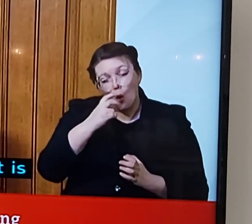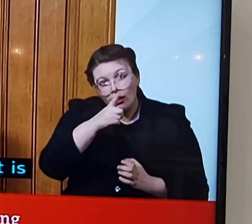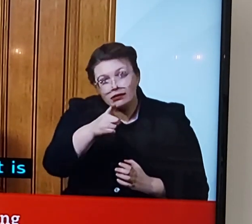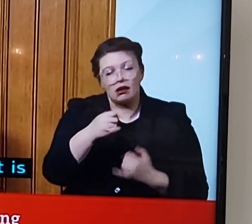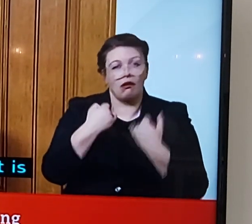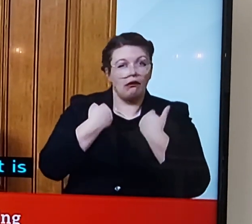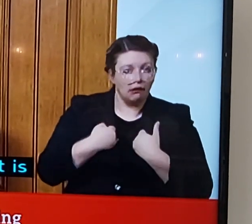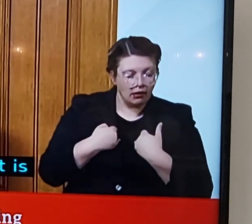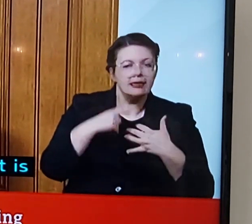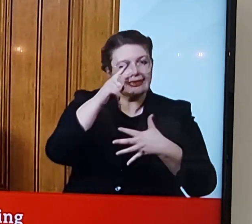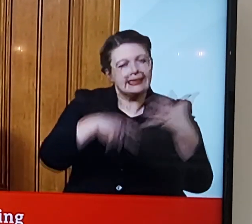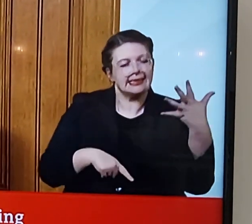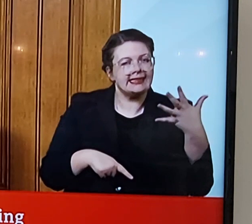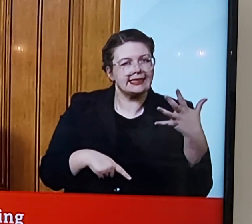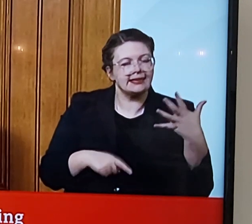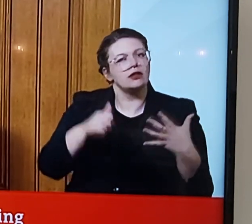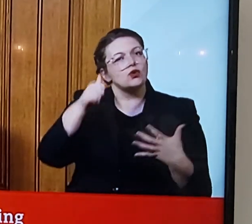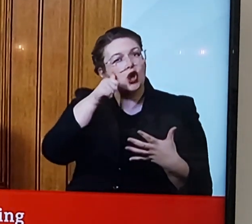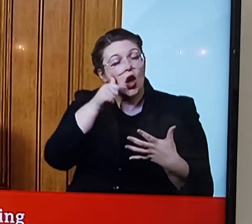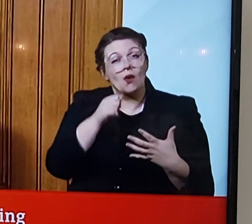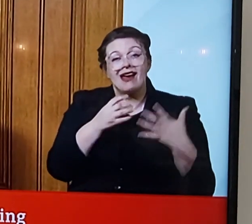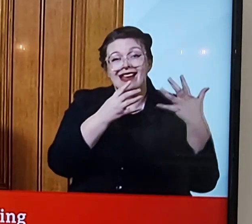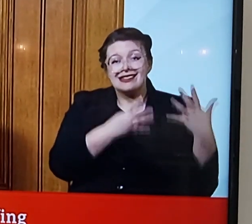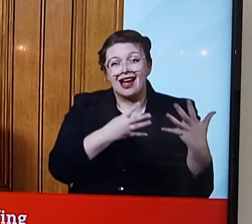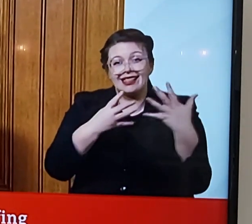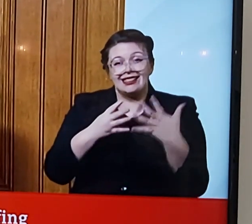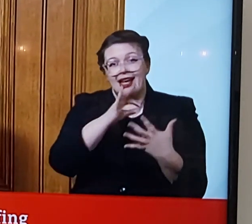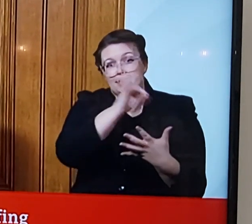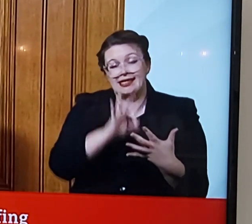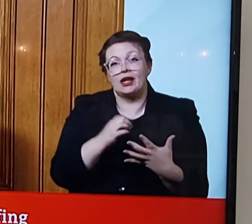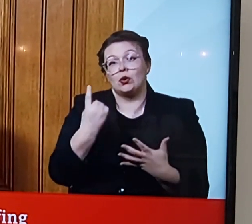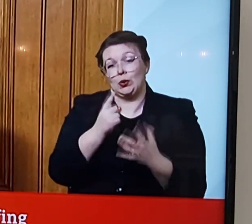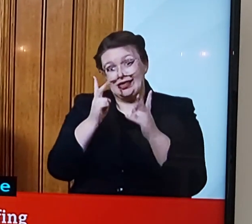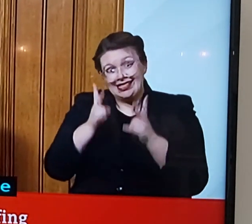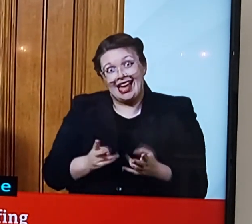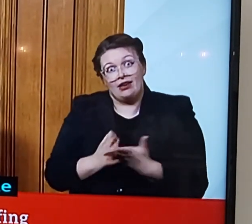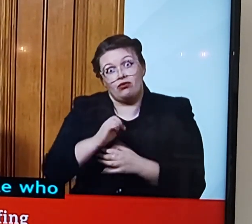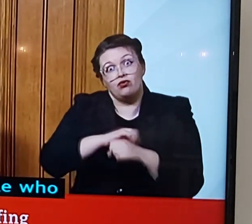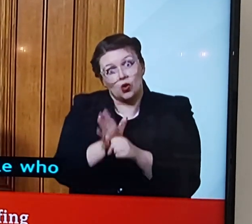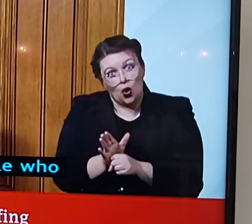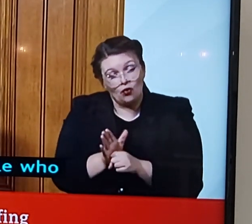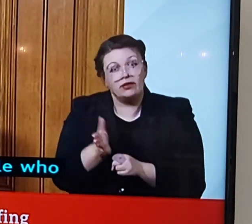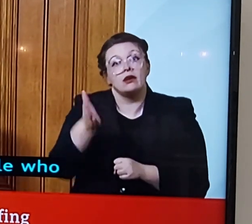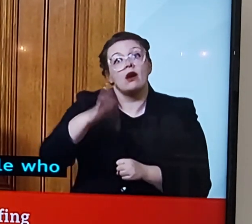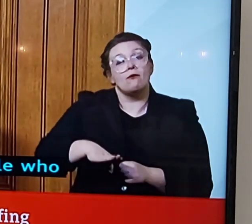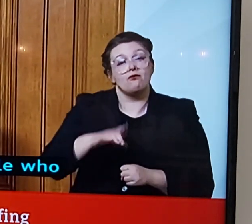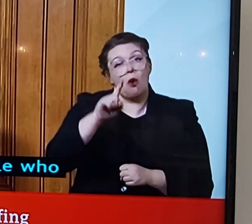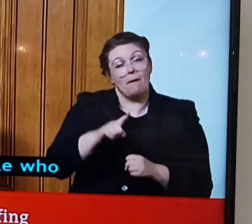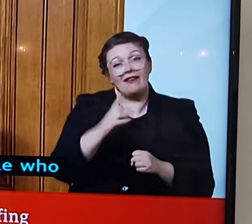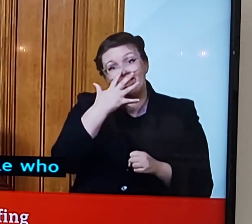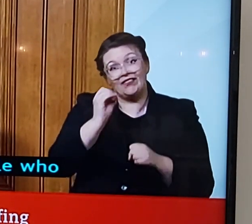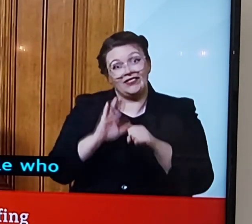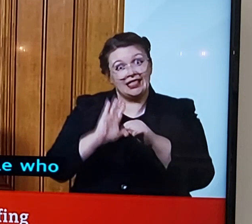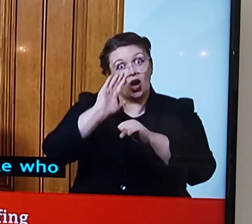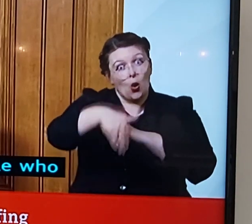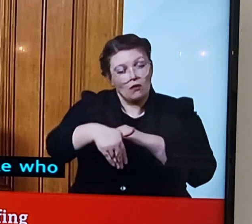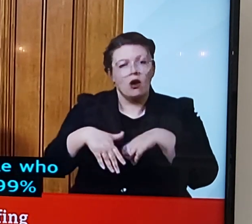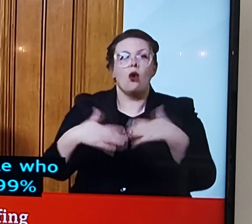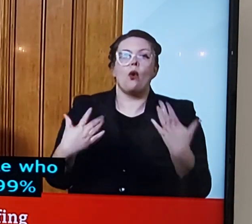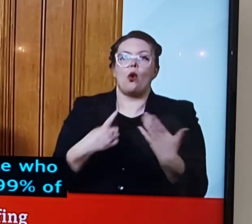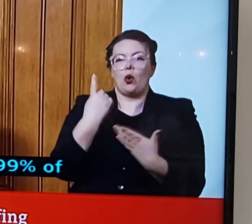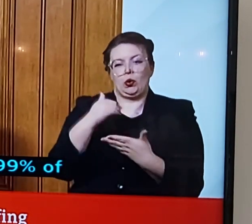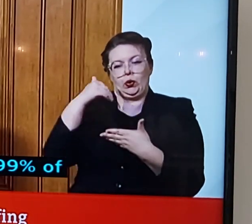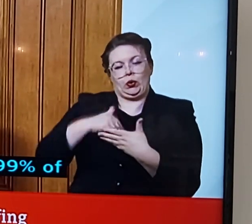from COVID, 99% of people who died would have come from either people over 50 or with pre-existing